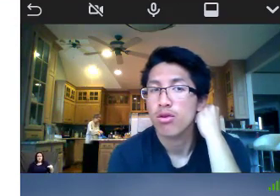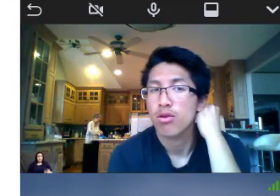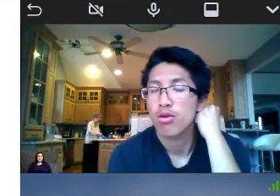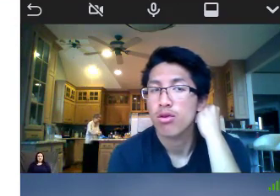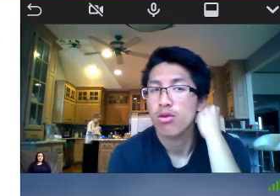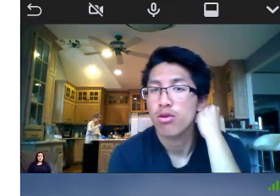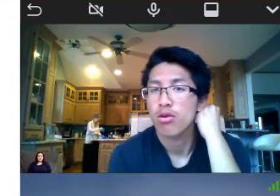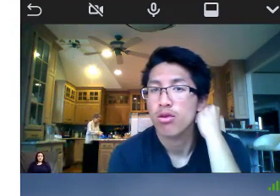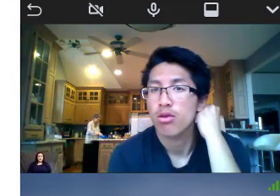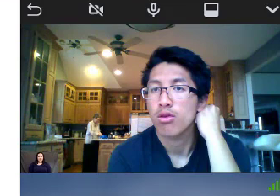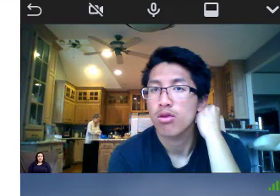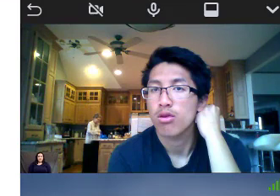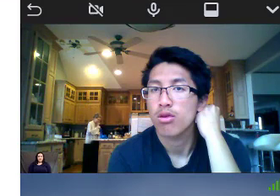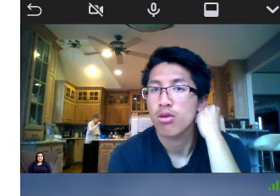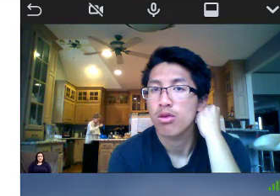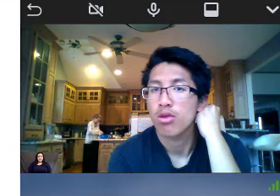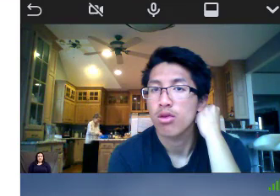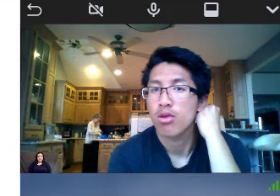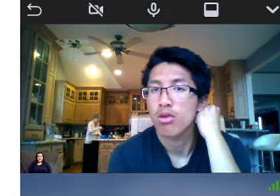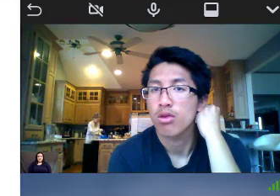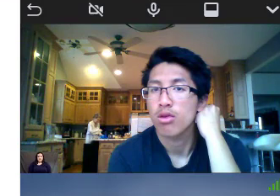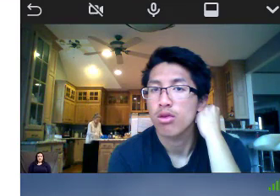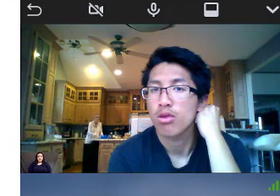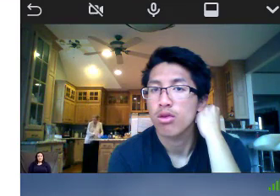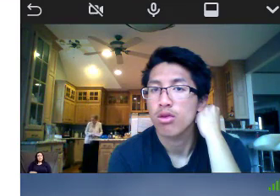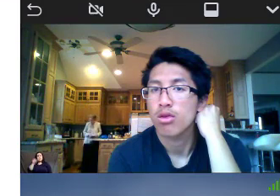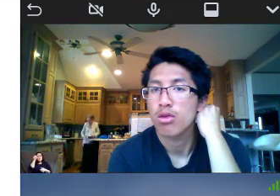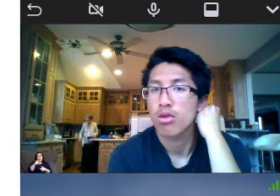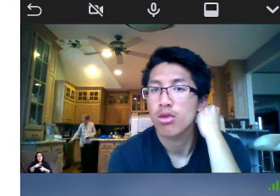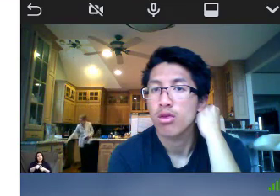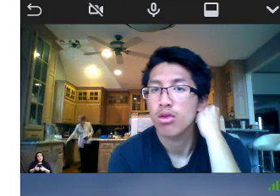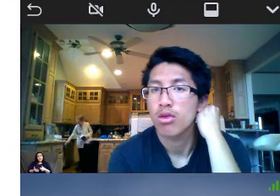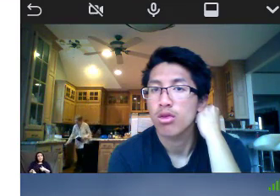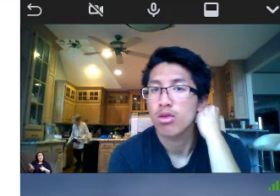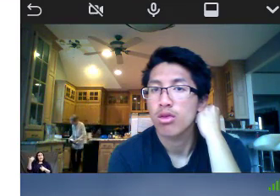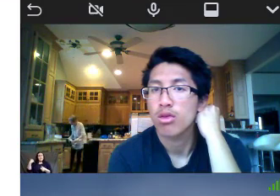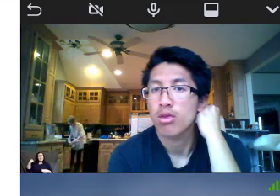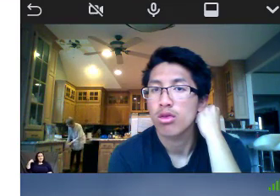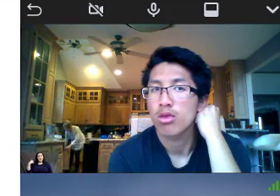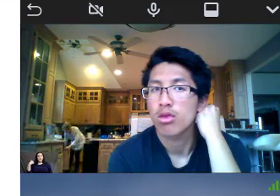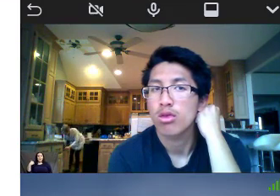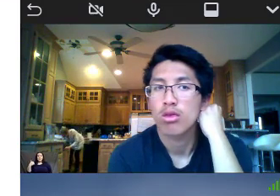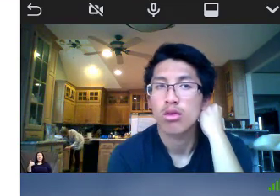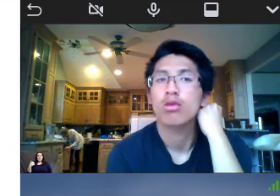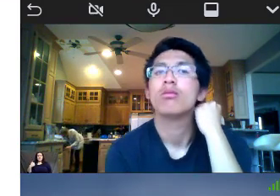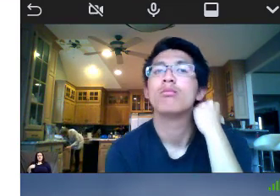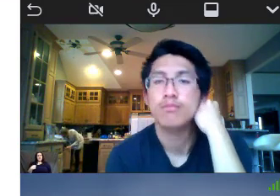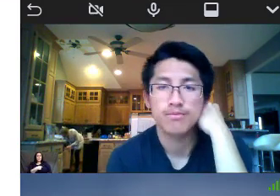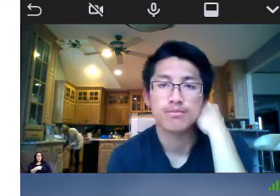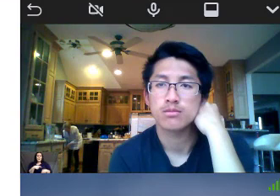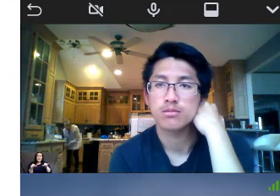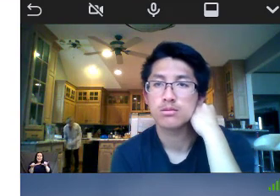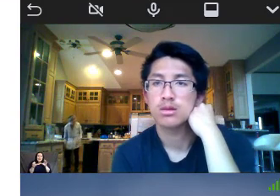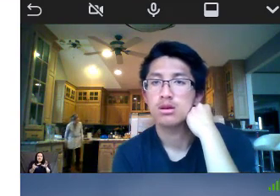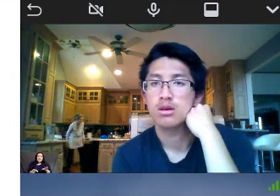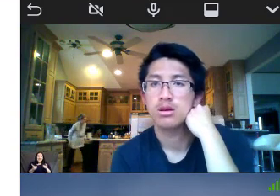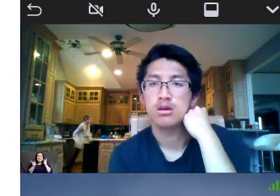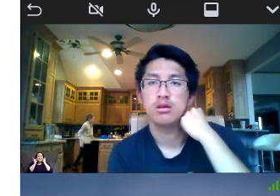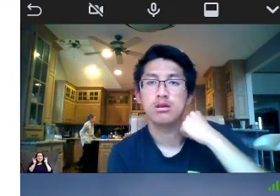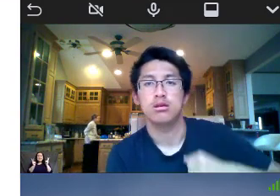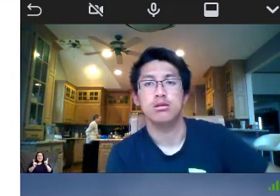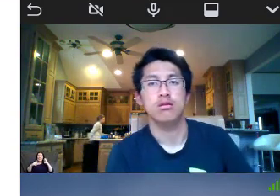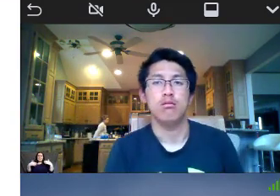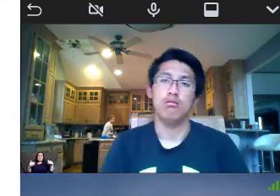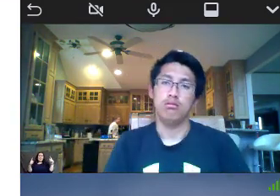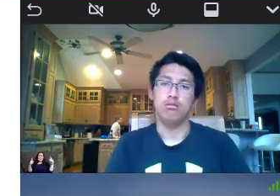talked about last time, right, we like to take problems as engineers that are complicated and simplify them. So we